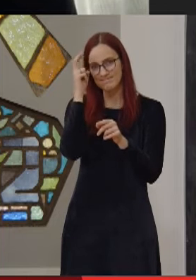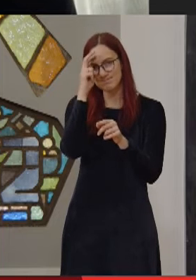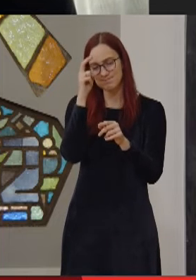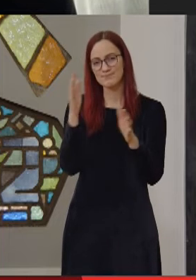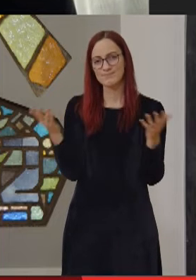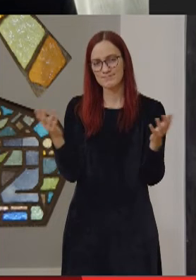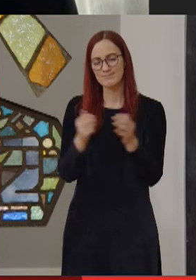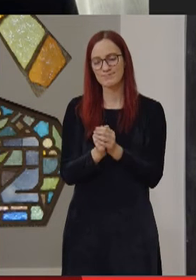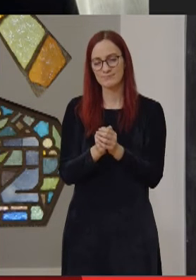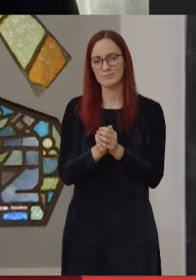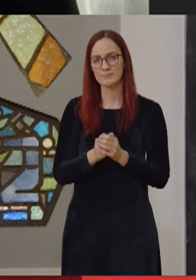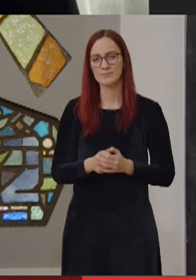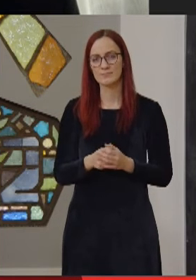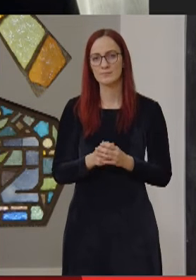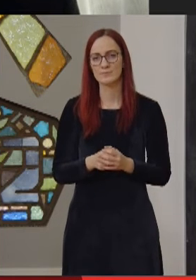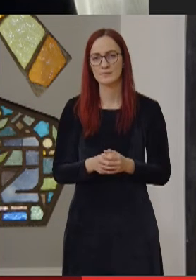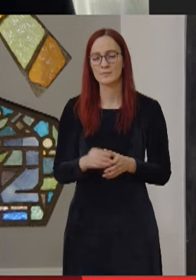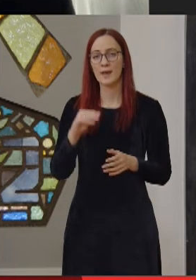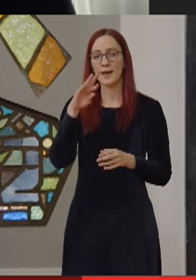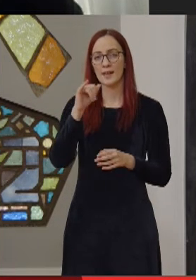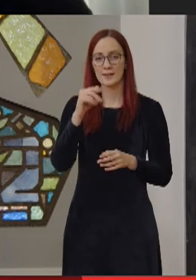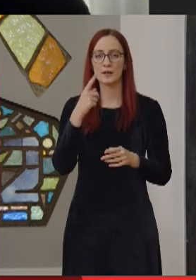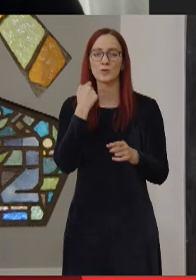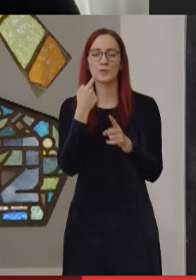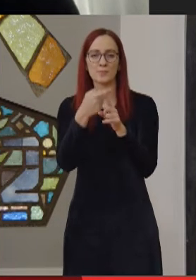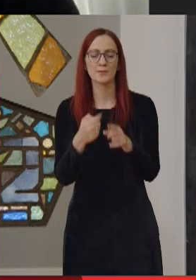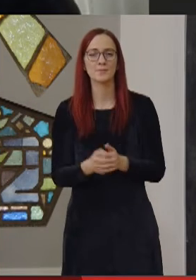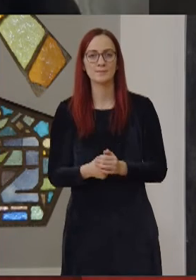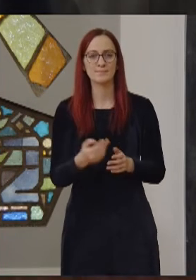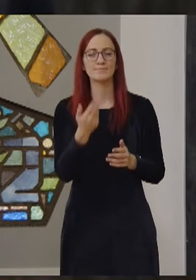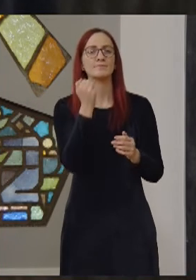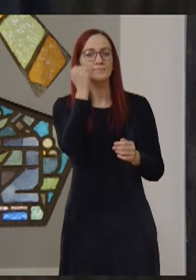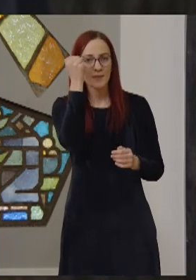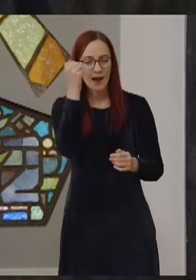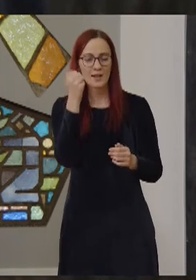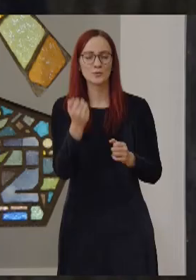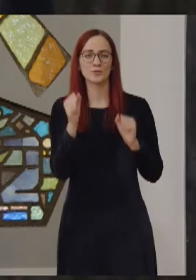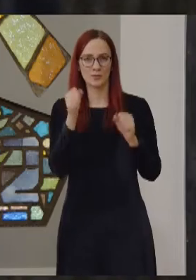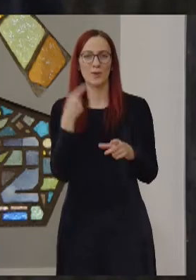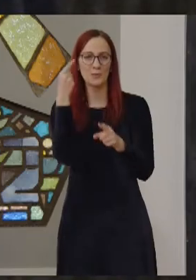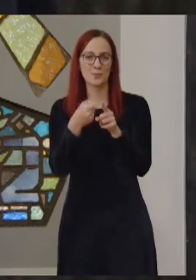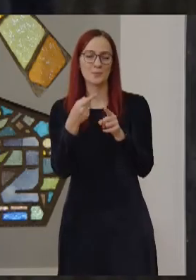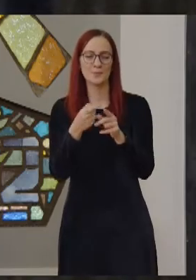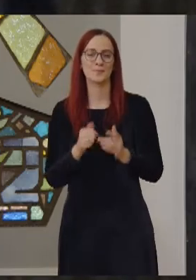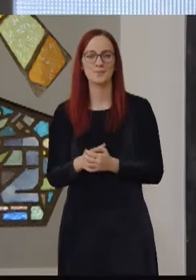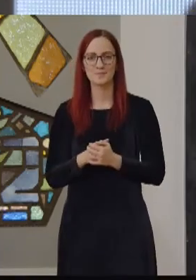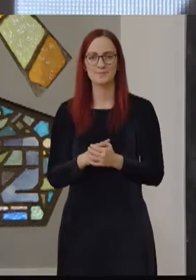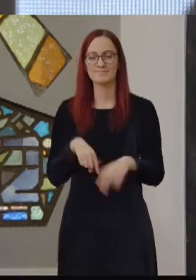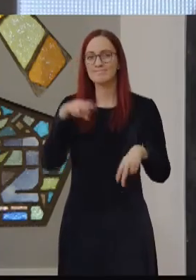and we should not be deceiving the public. Neringa, you wanted to say something. Thank